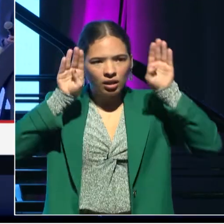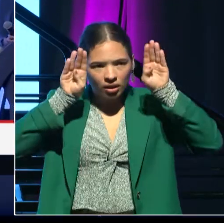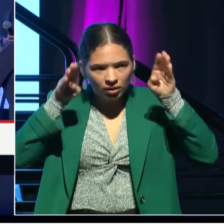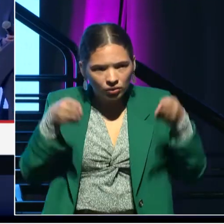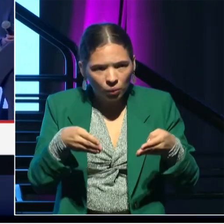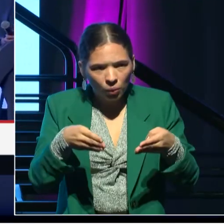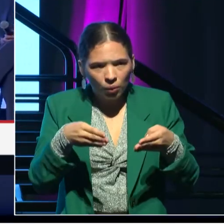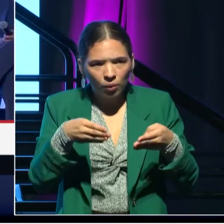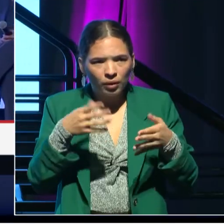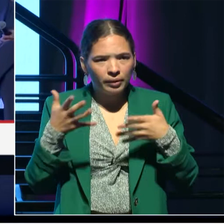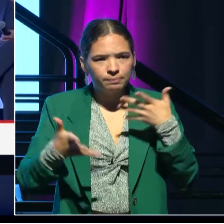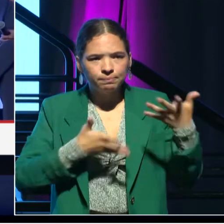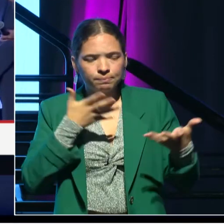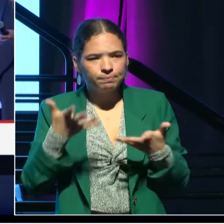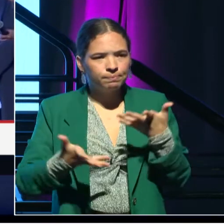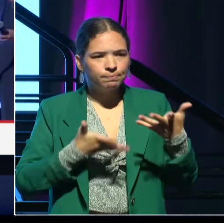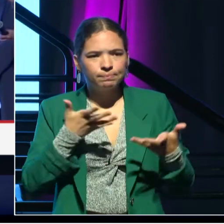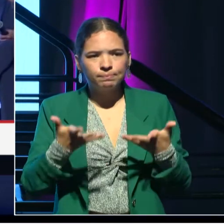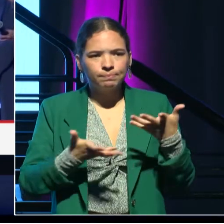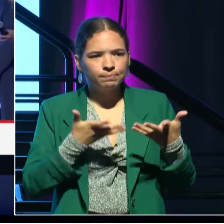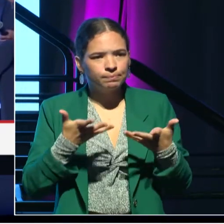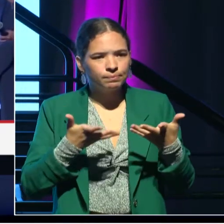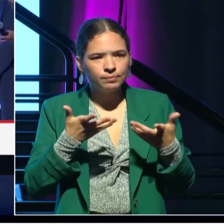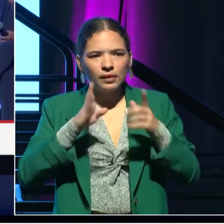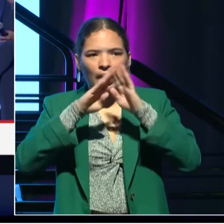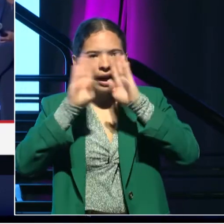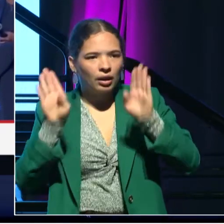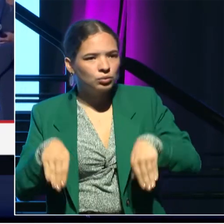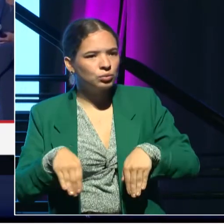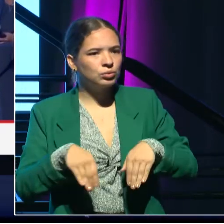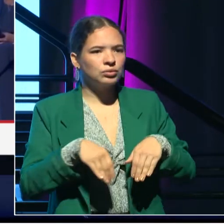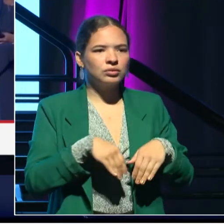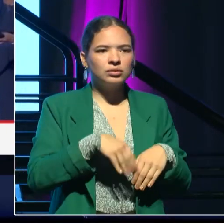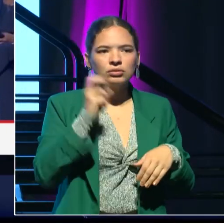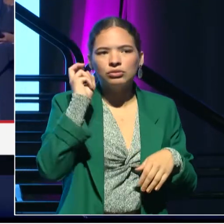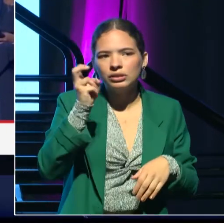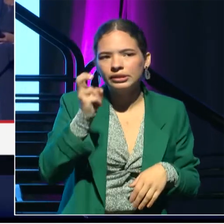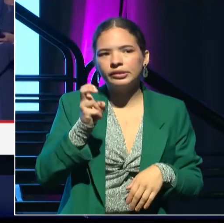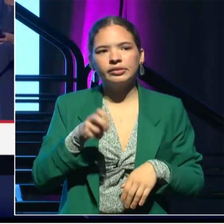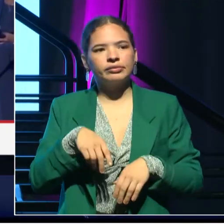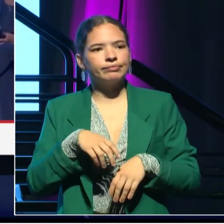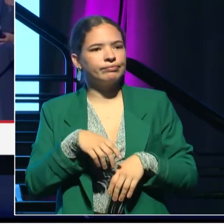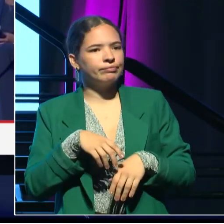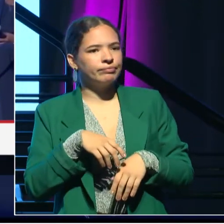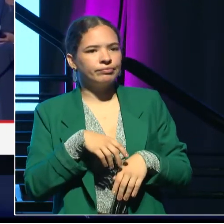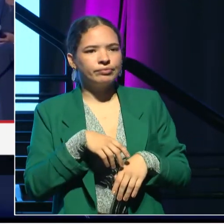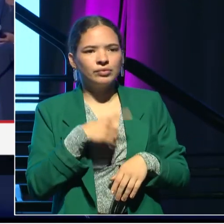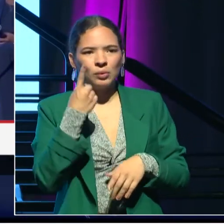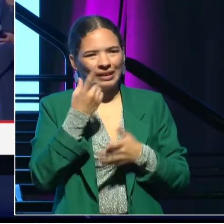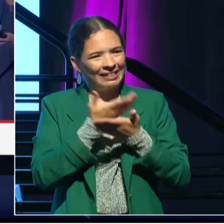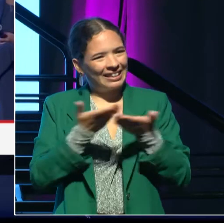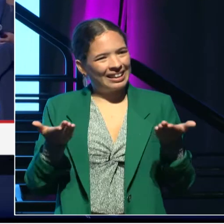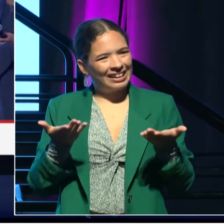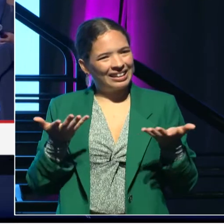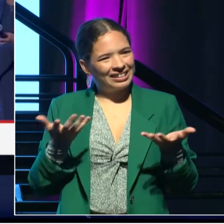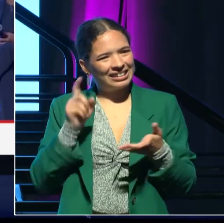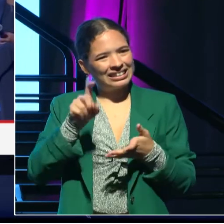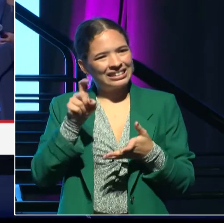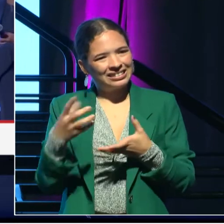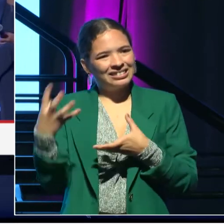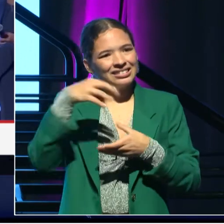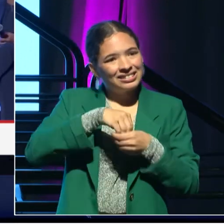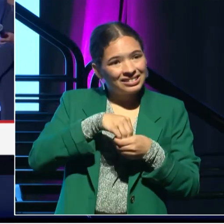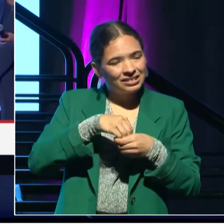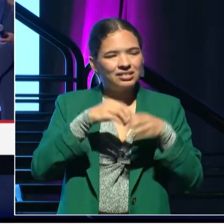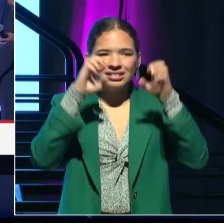on how housing and transportation. And one thing that we haven't talked about is education. Because